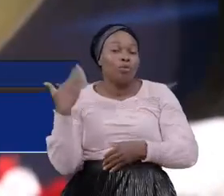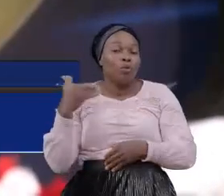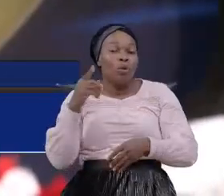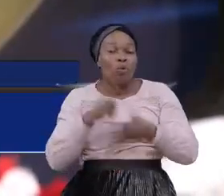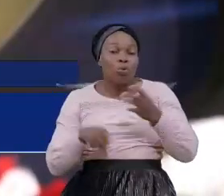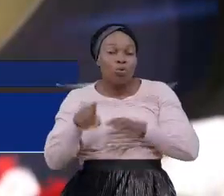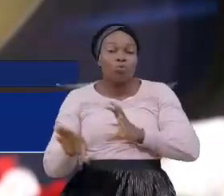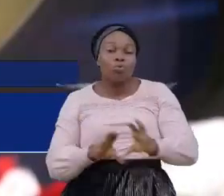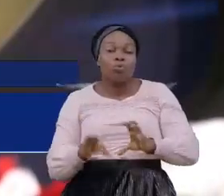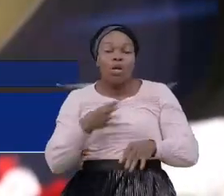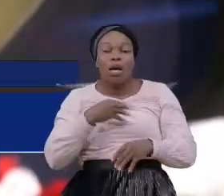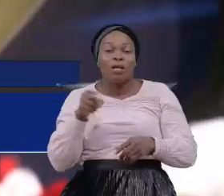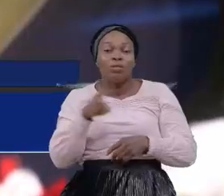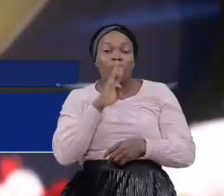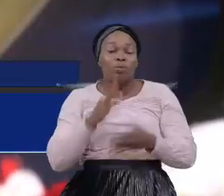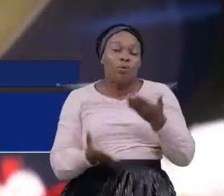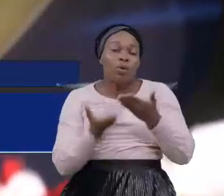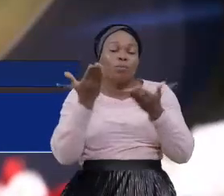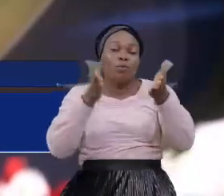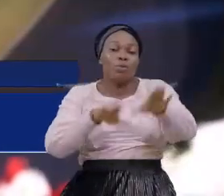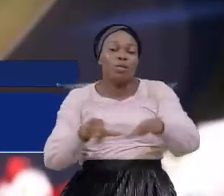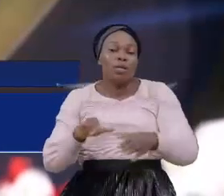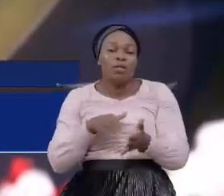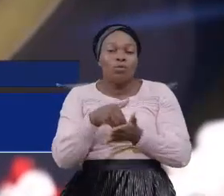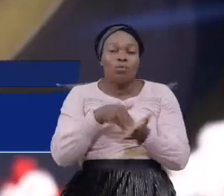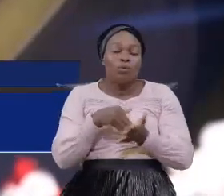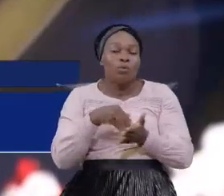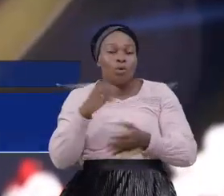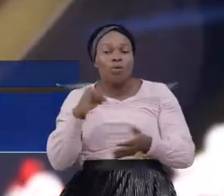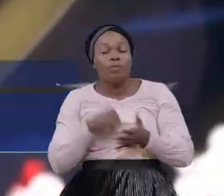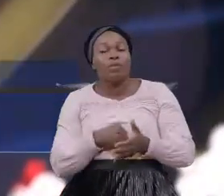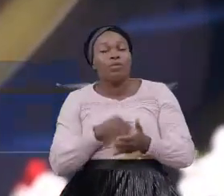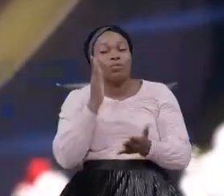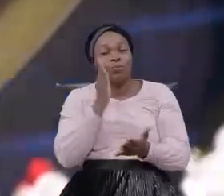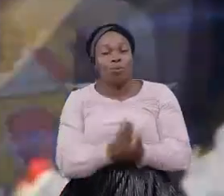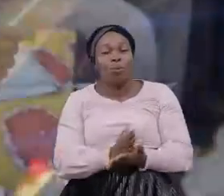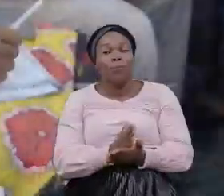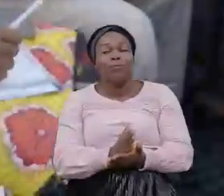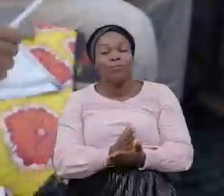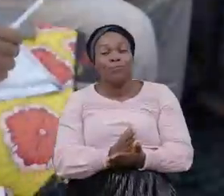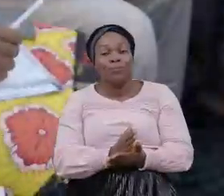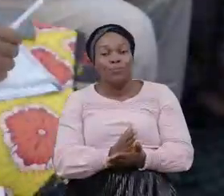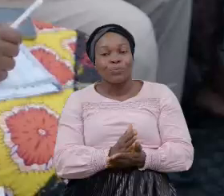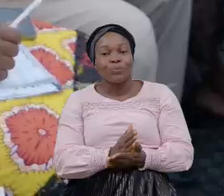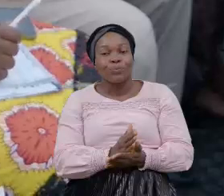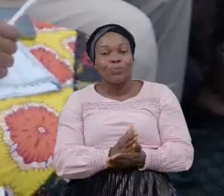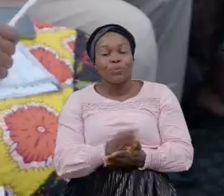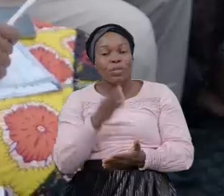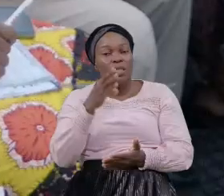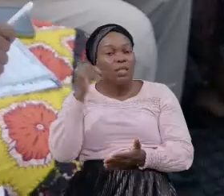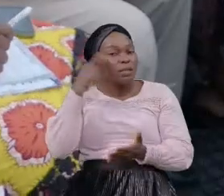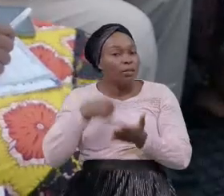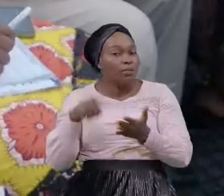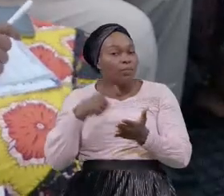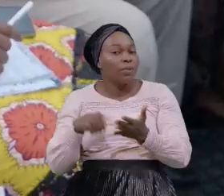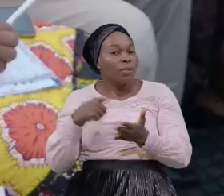almost dying weary on it. Stop and reflect and